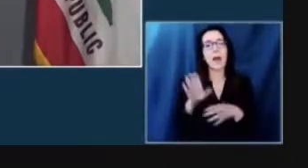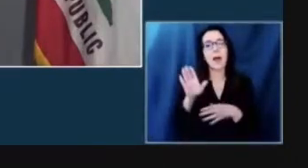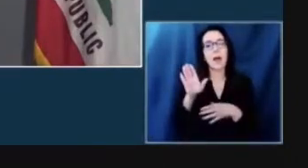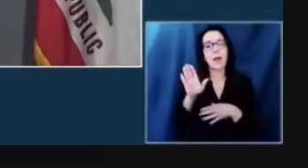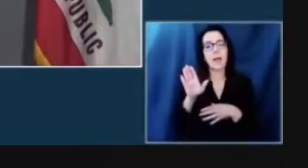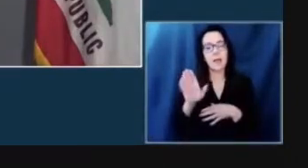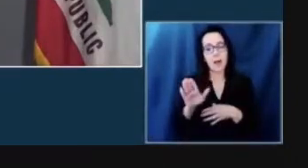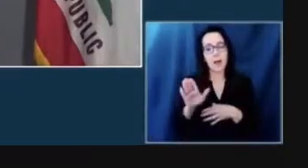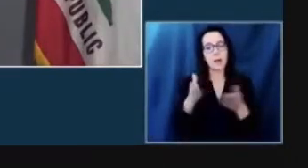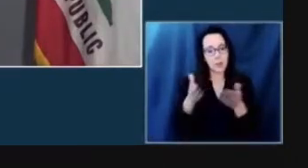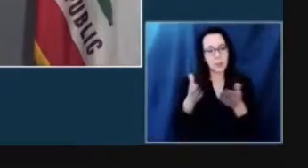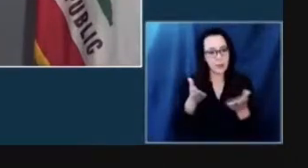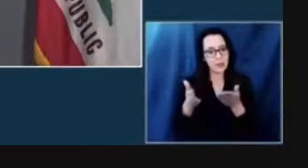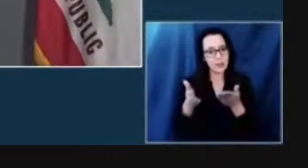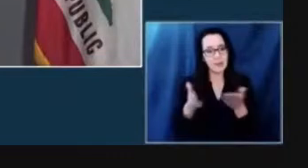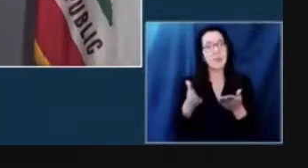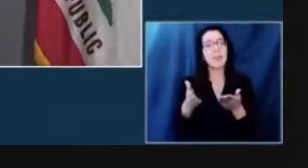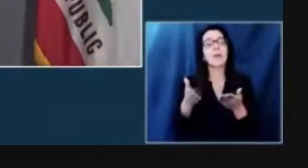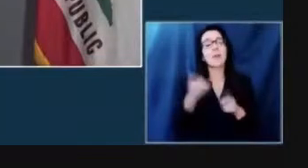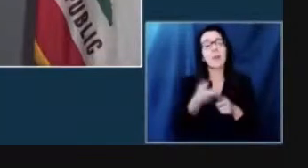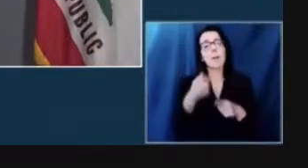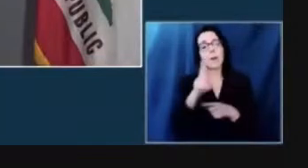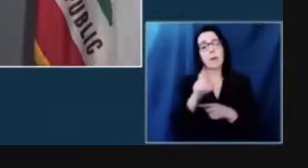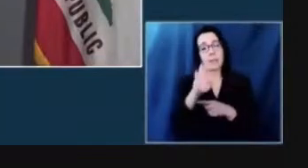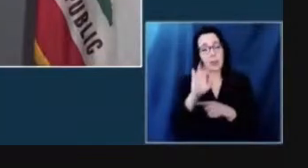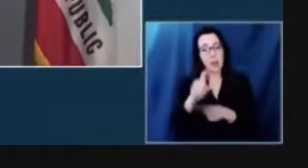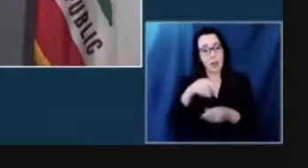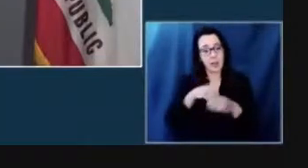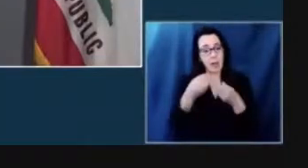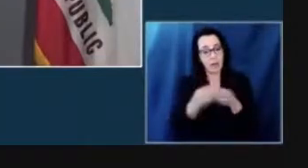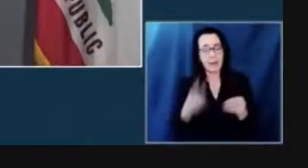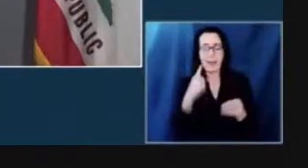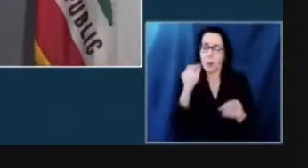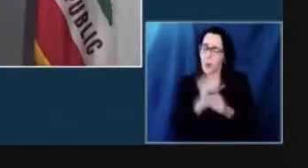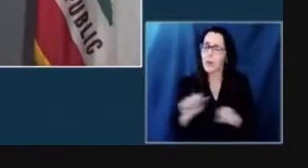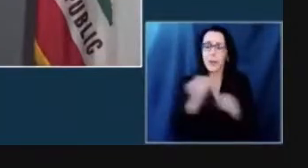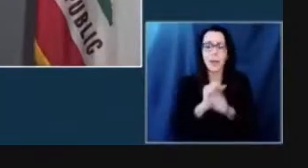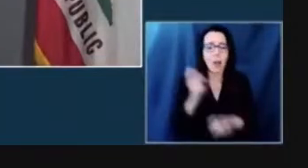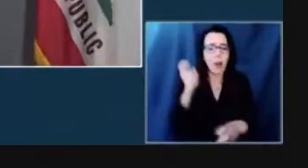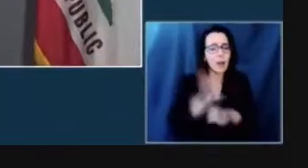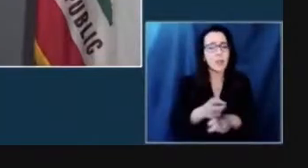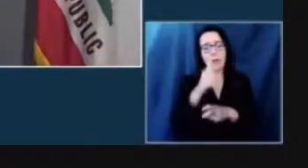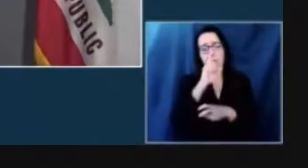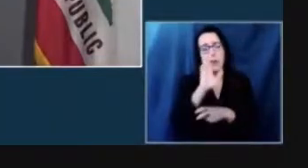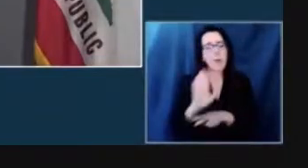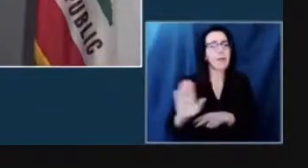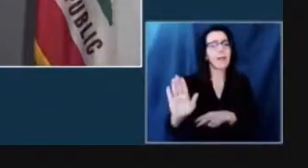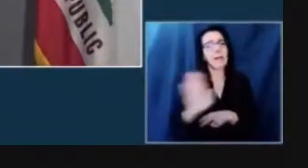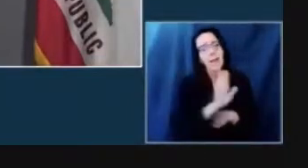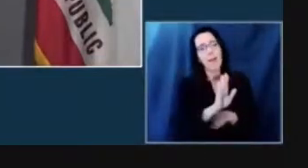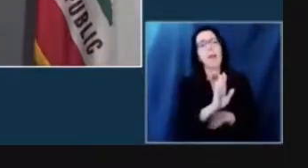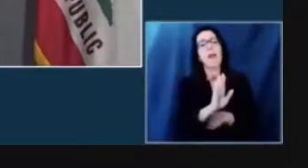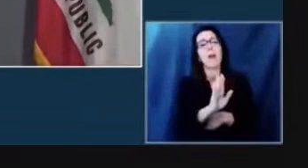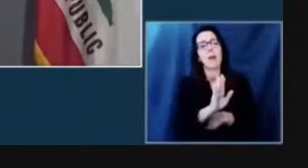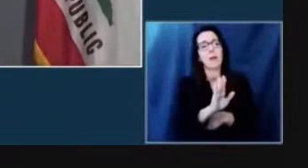from office for working hard to ensure their constituents remain healthy and safe during this